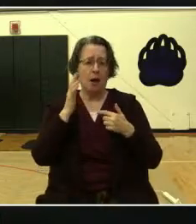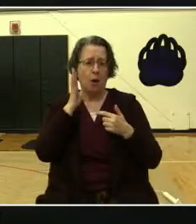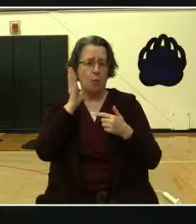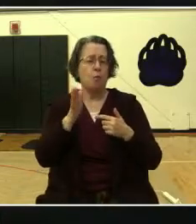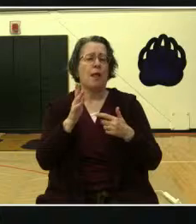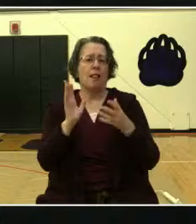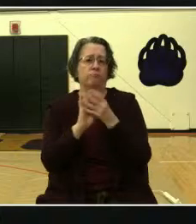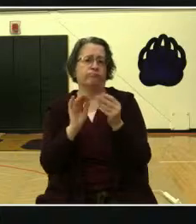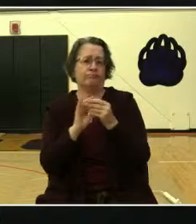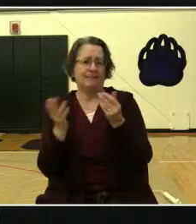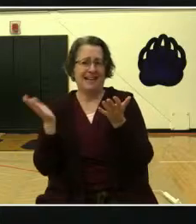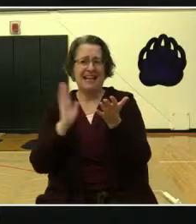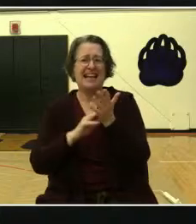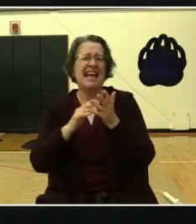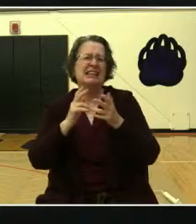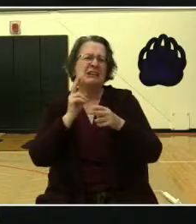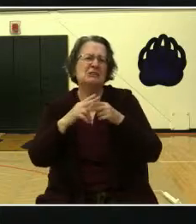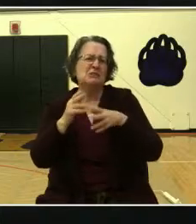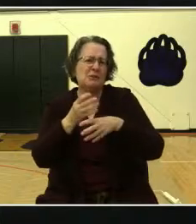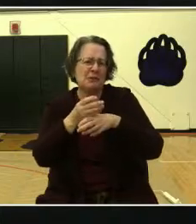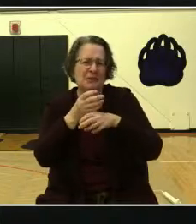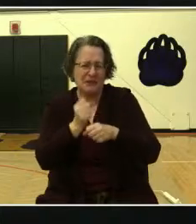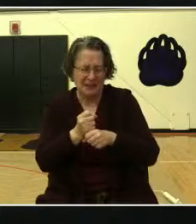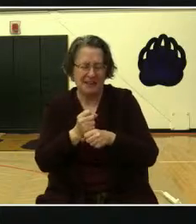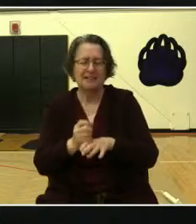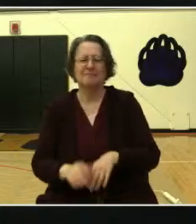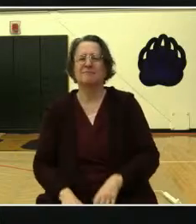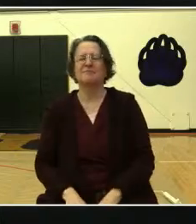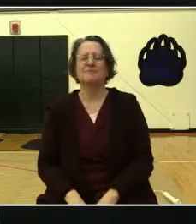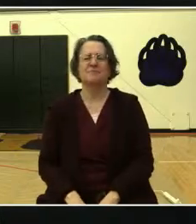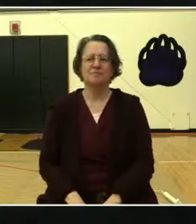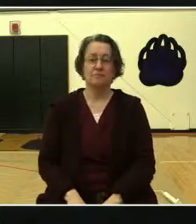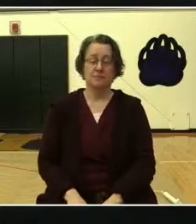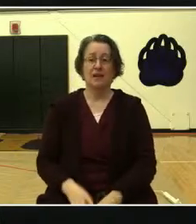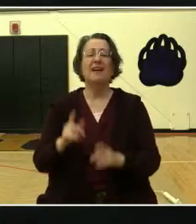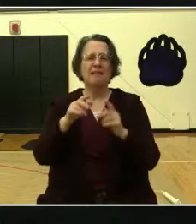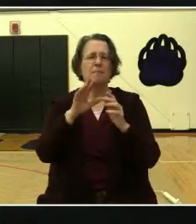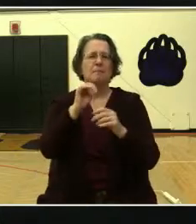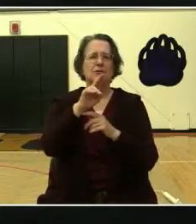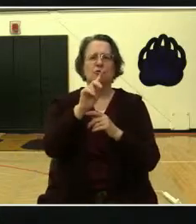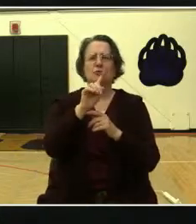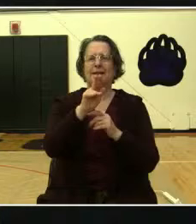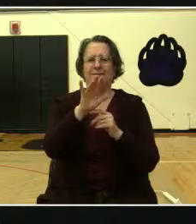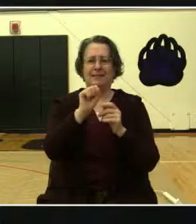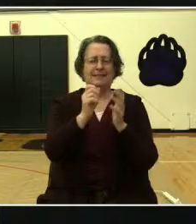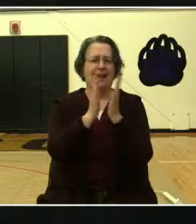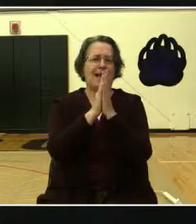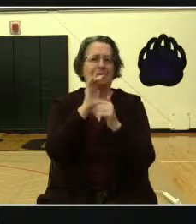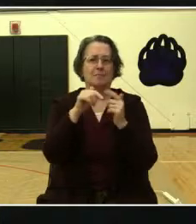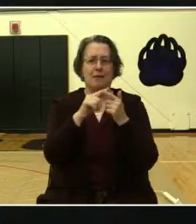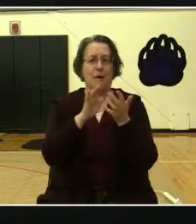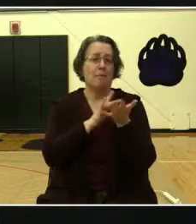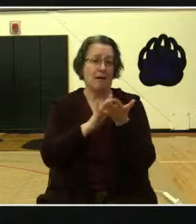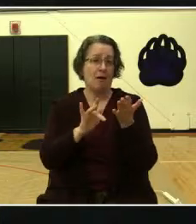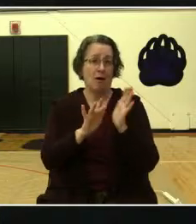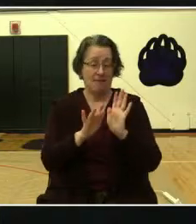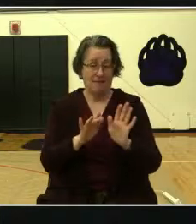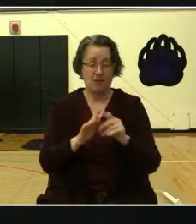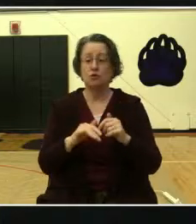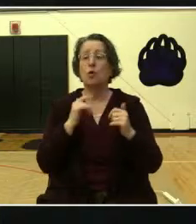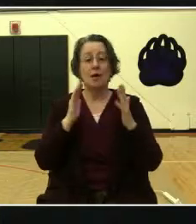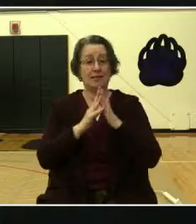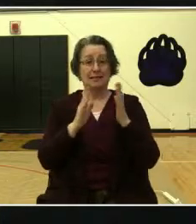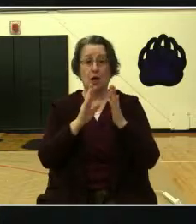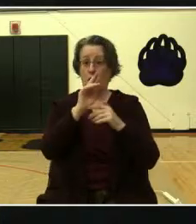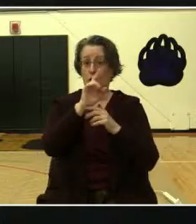shorter form uh in response to Mr Davis's question town meeting members need to approve